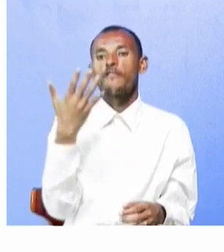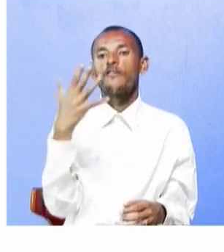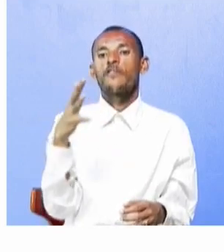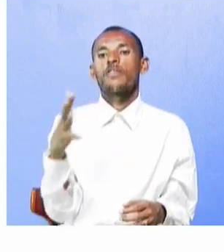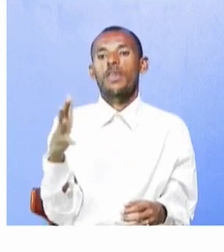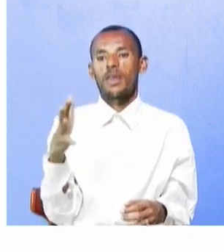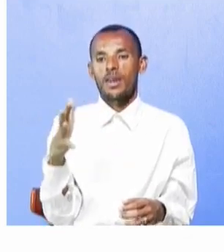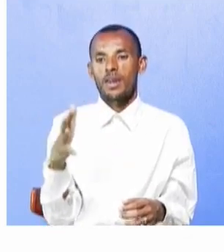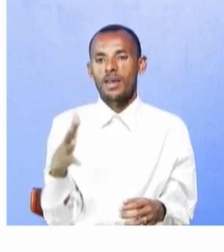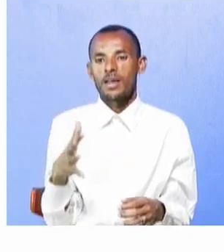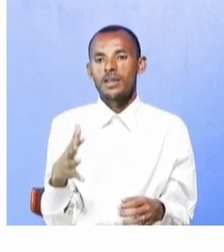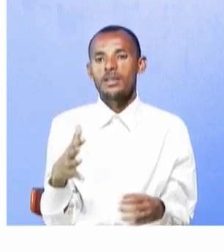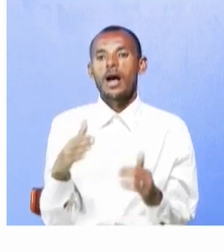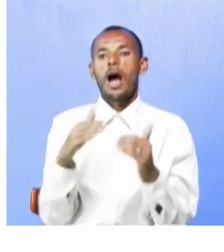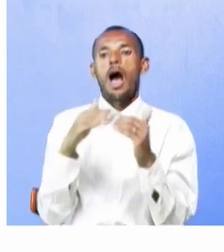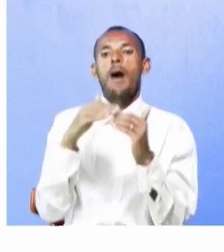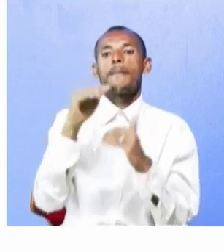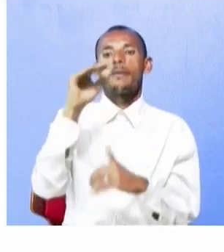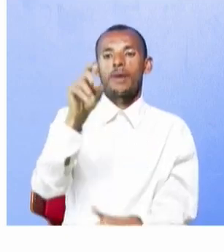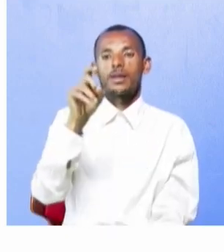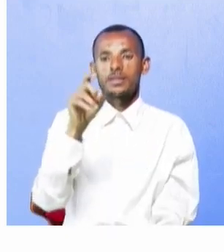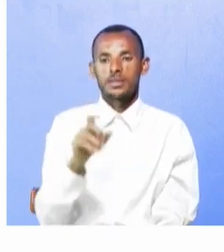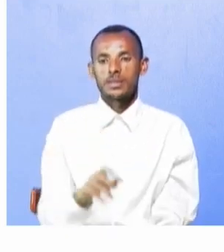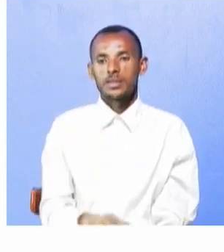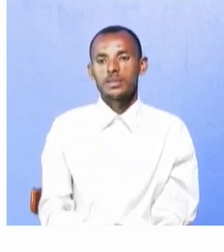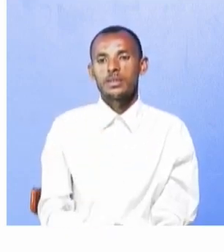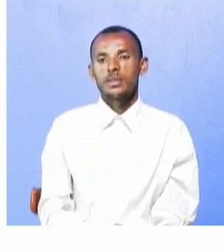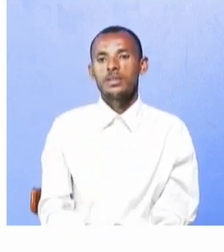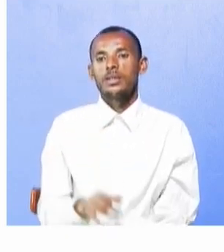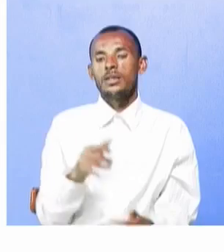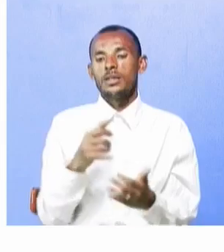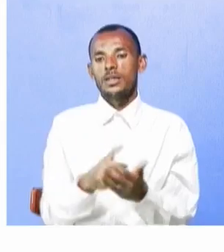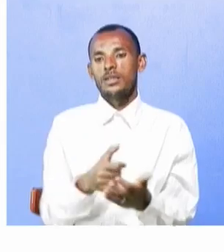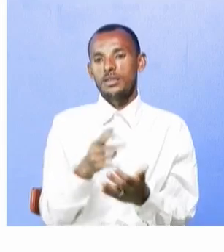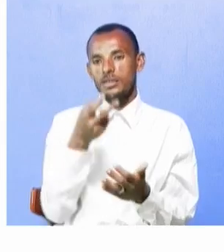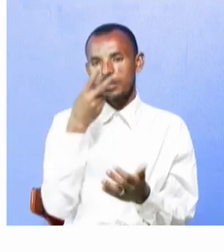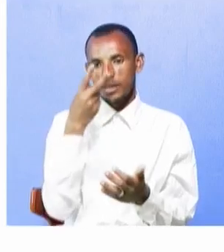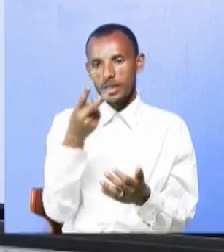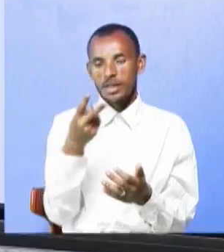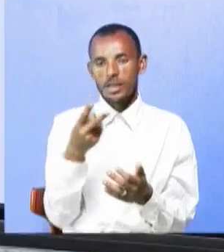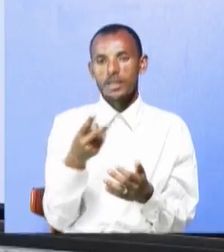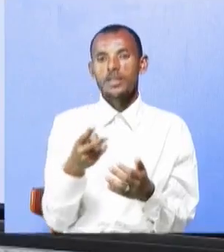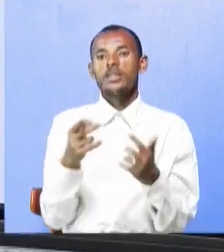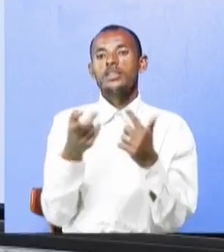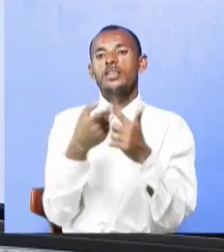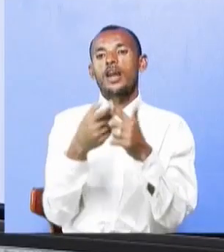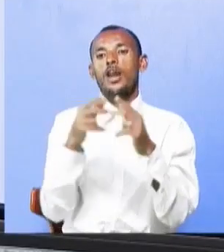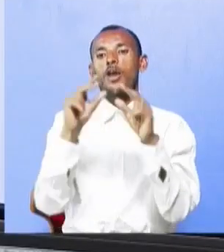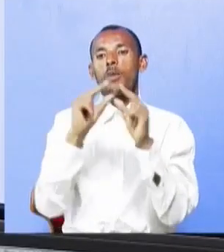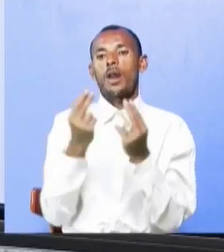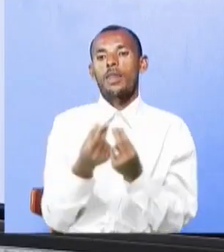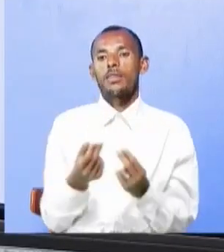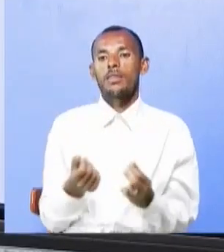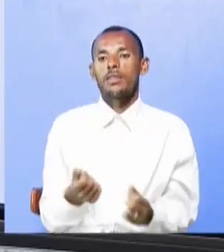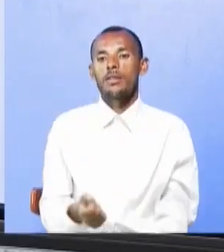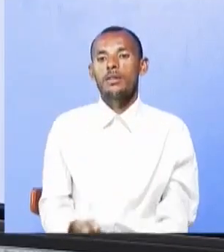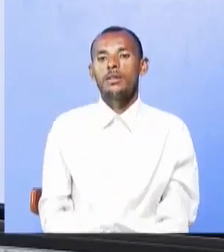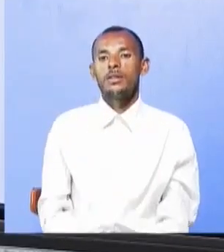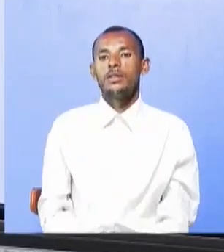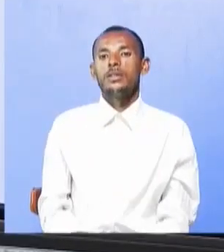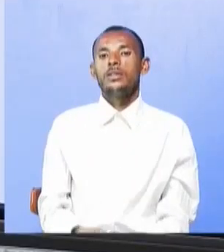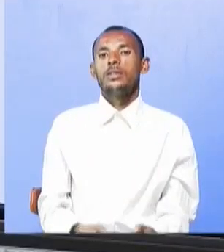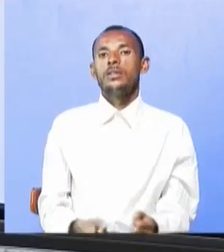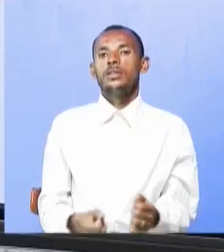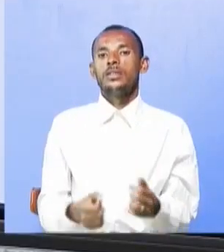15 units above the x-axis. Okay, it is roughly somewhere in the second quadrant, right? The